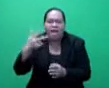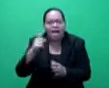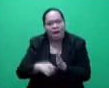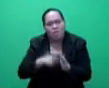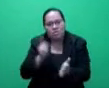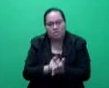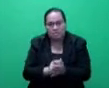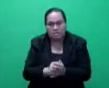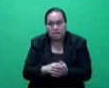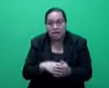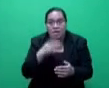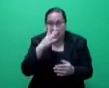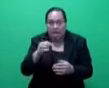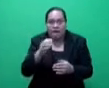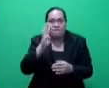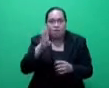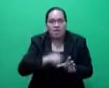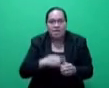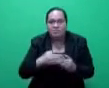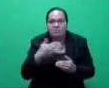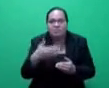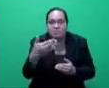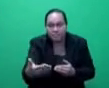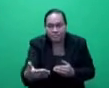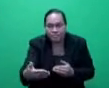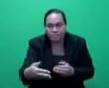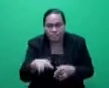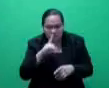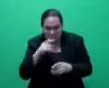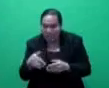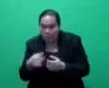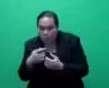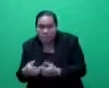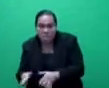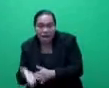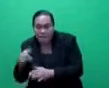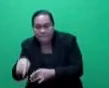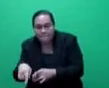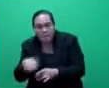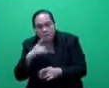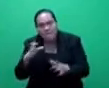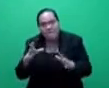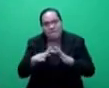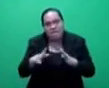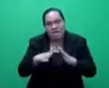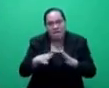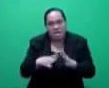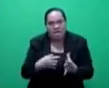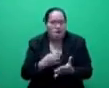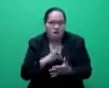and micro enterprises with up to 3 employees are exempt from the business licensing fee for the first year of